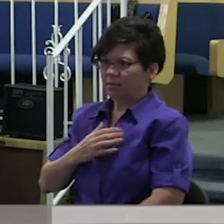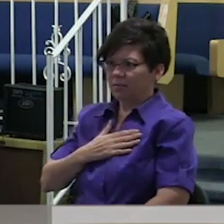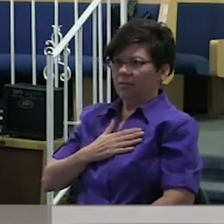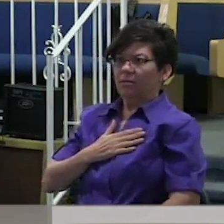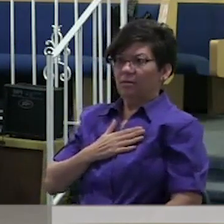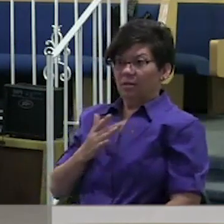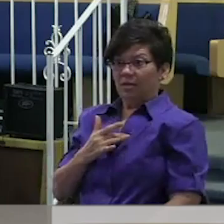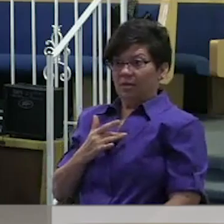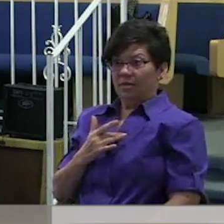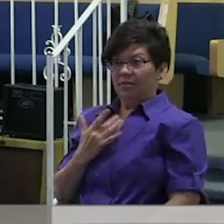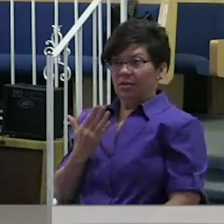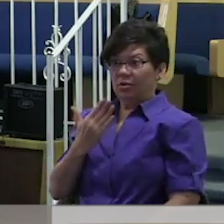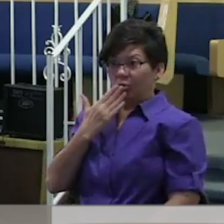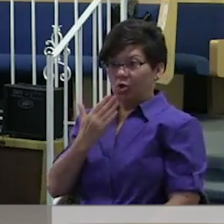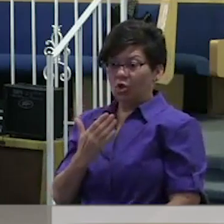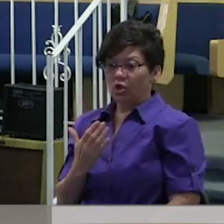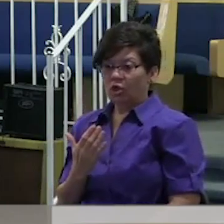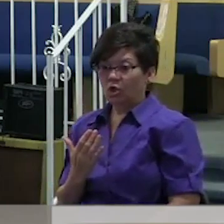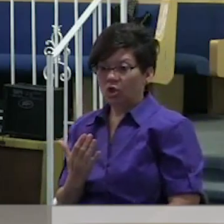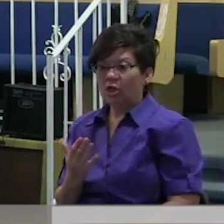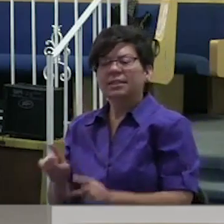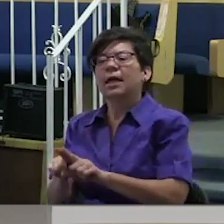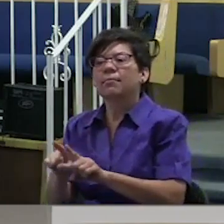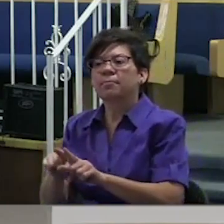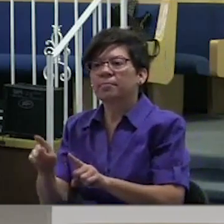Man. It feels good when God touches you.